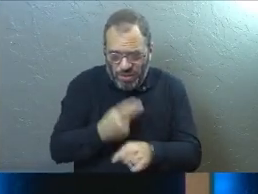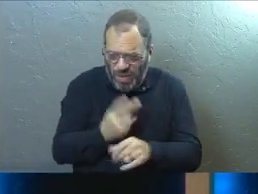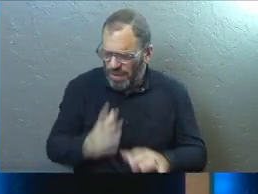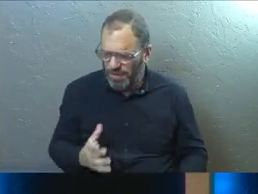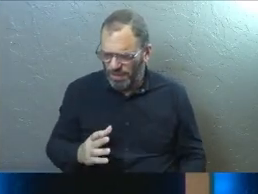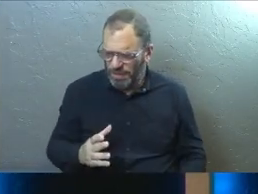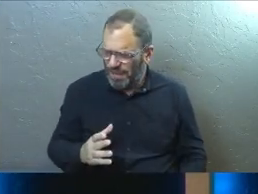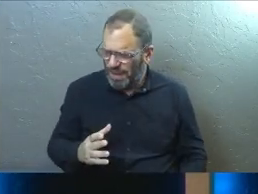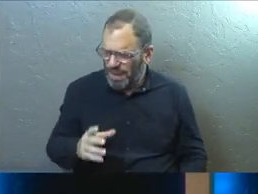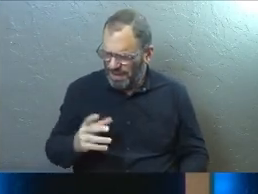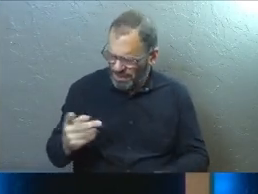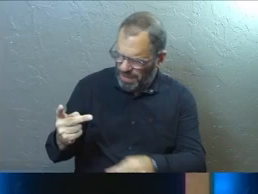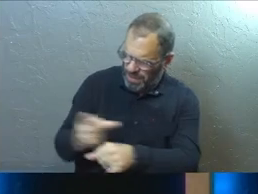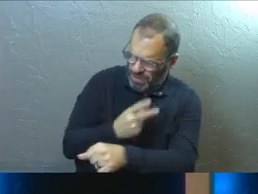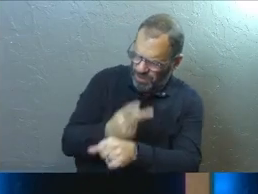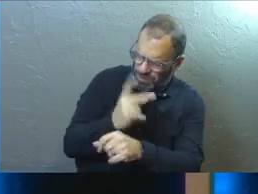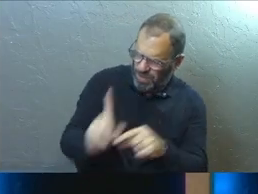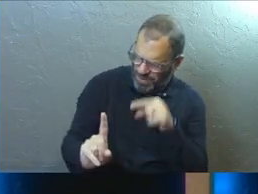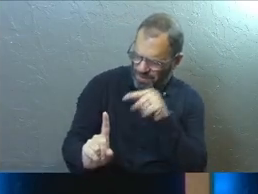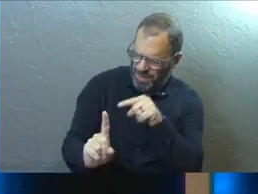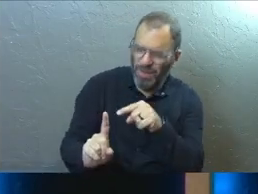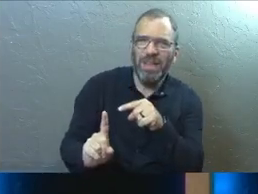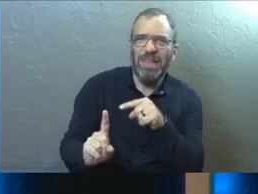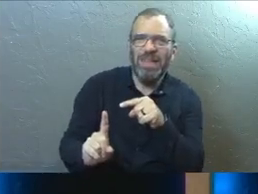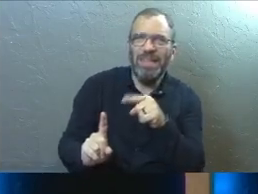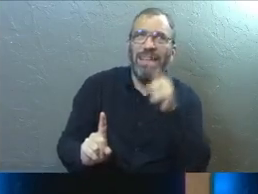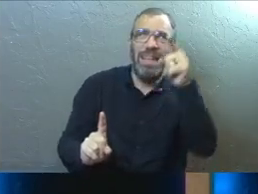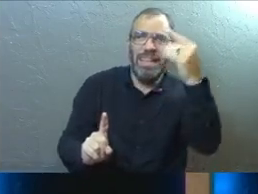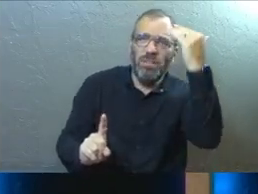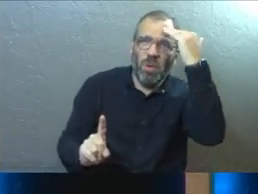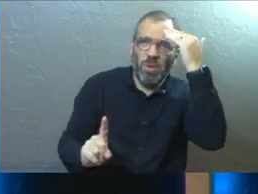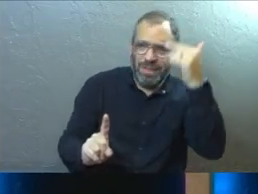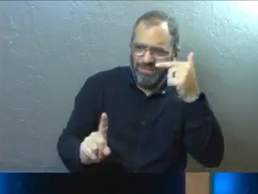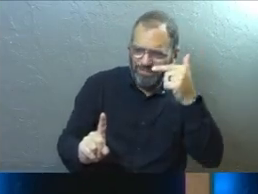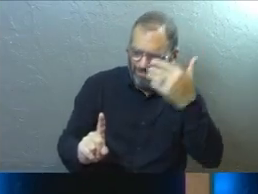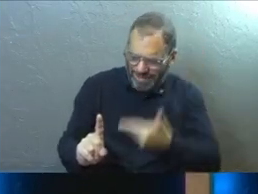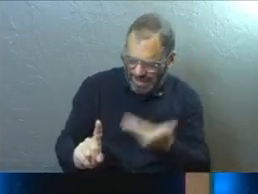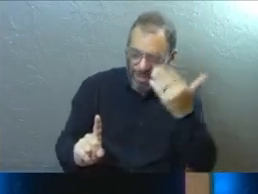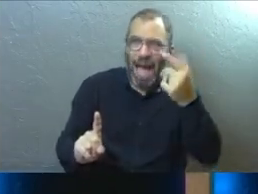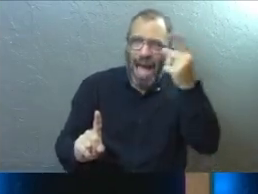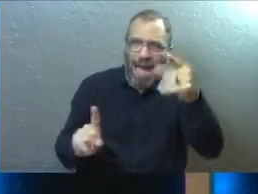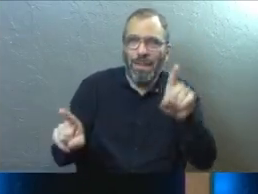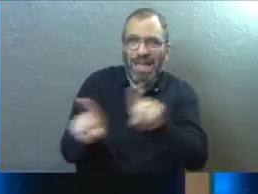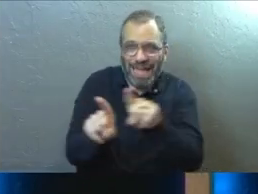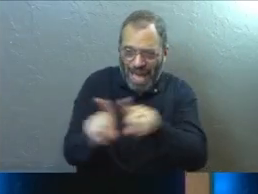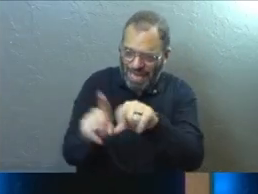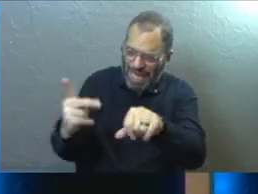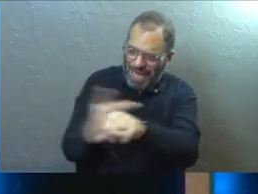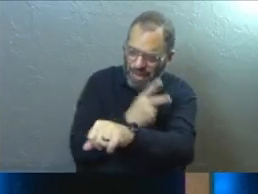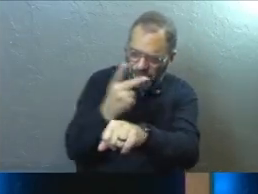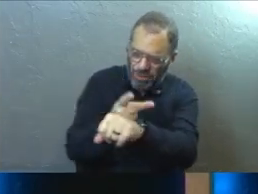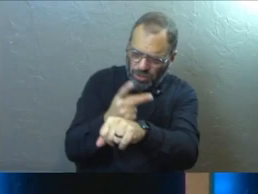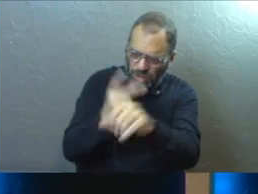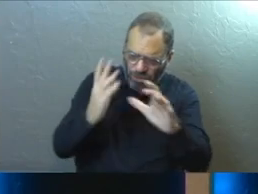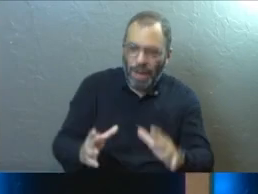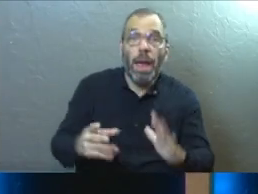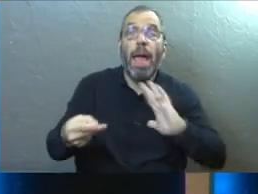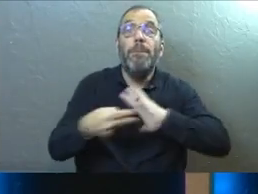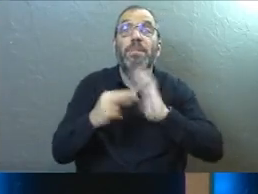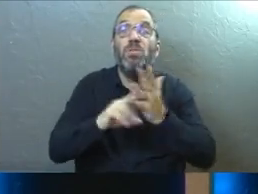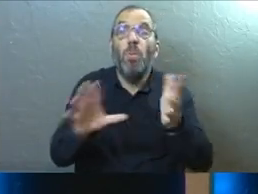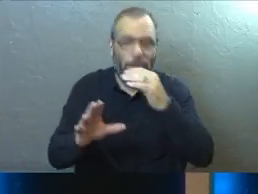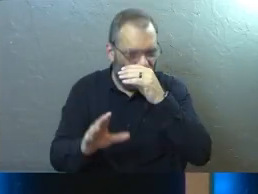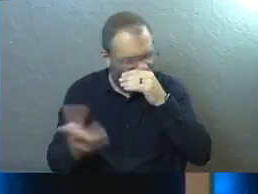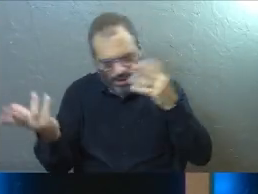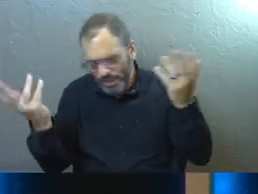something about being a shepherd that God very much identifies with. That's who I am. That's what I'm like. I'm a shepherd. Now, what that